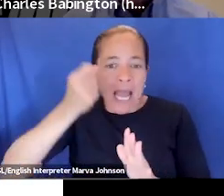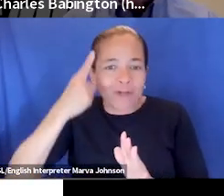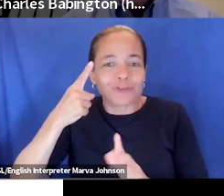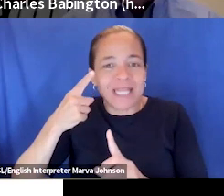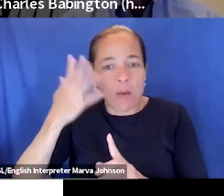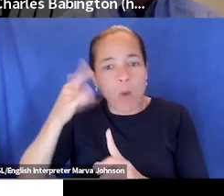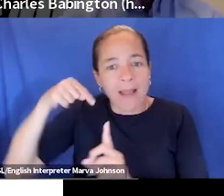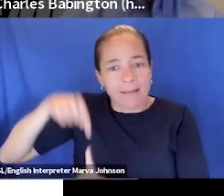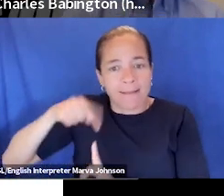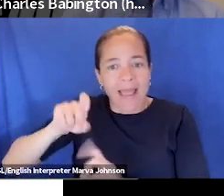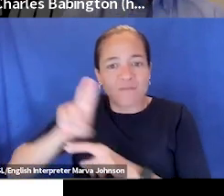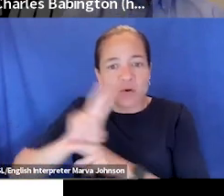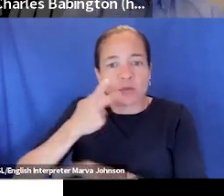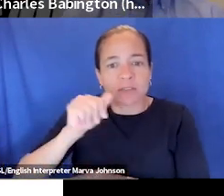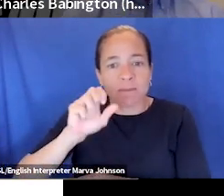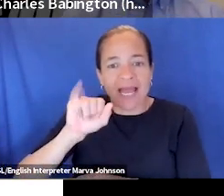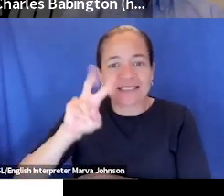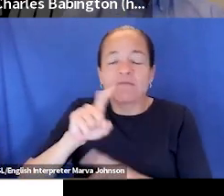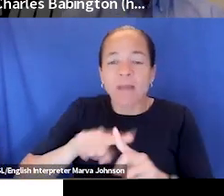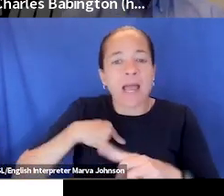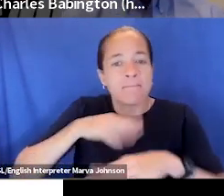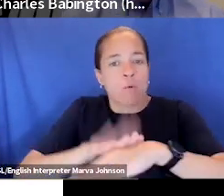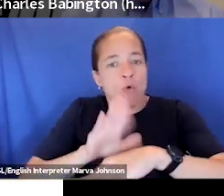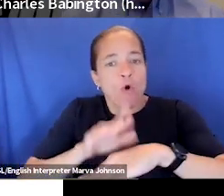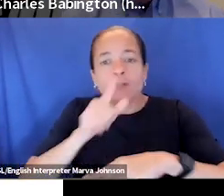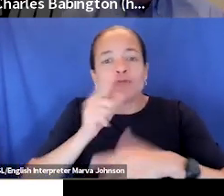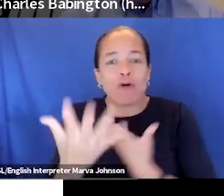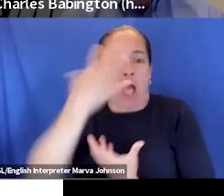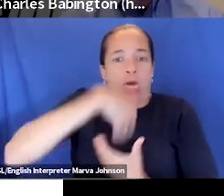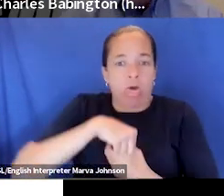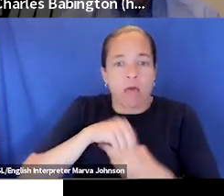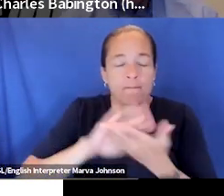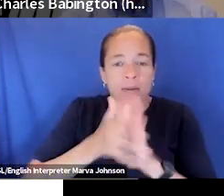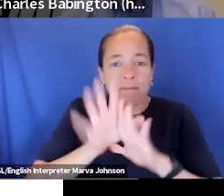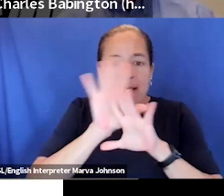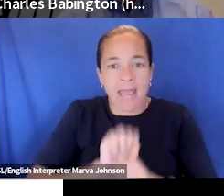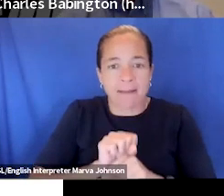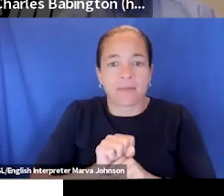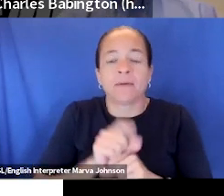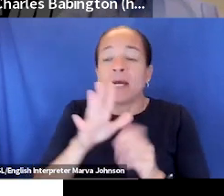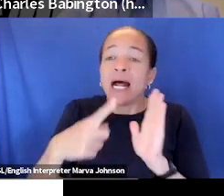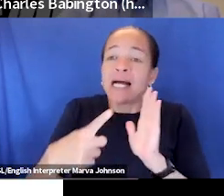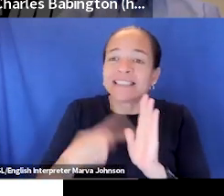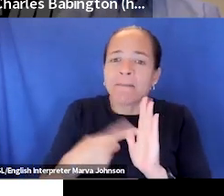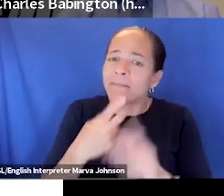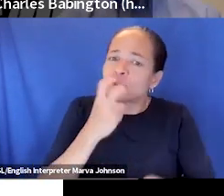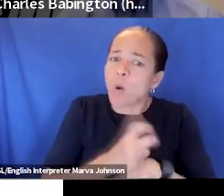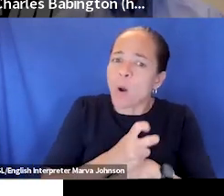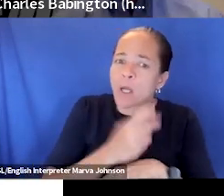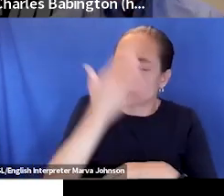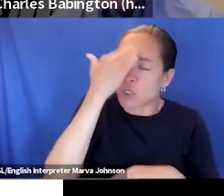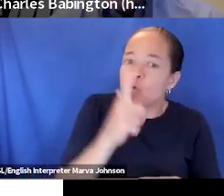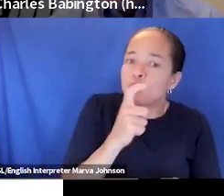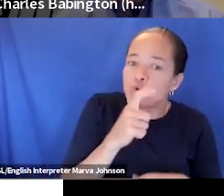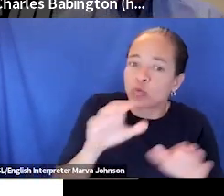Generally speaking, sometimes, it's hard to say exactly who the doer of the action is. For example, the patient,